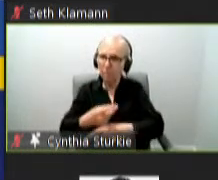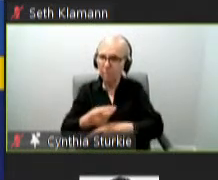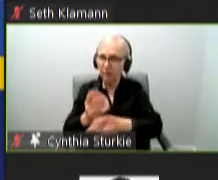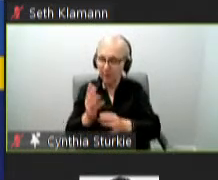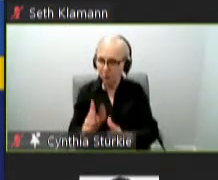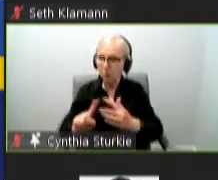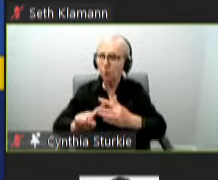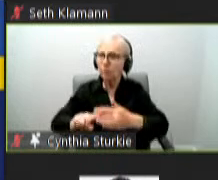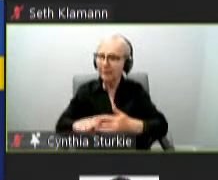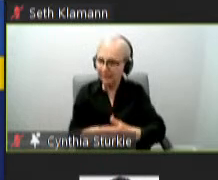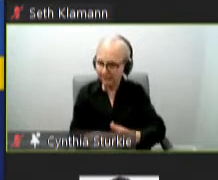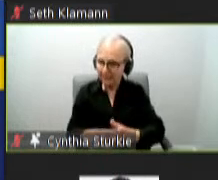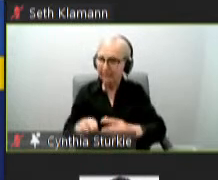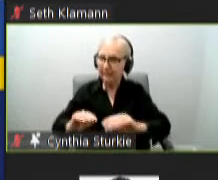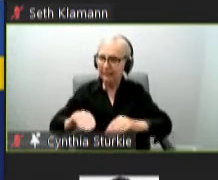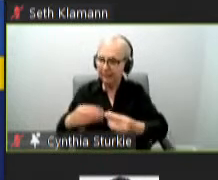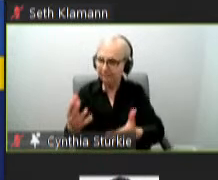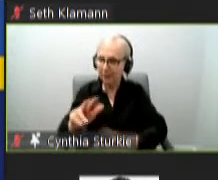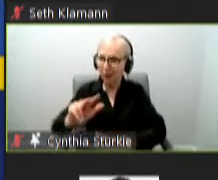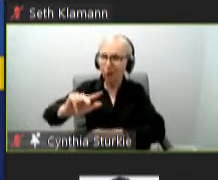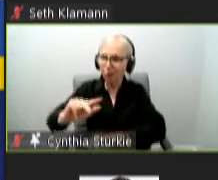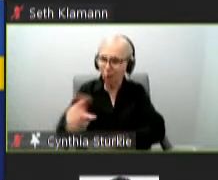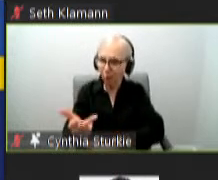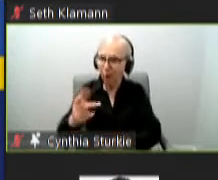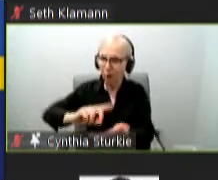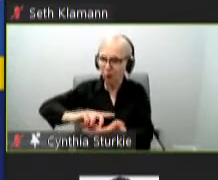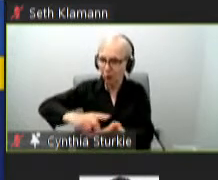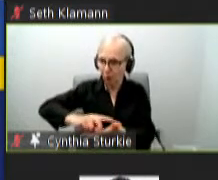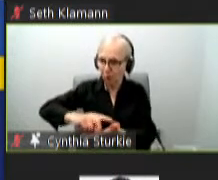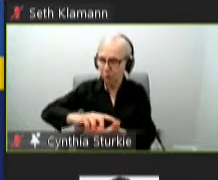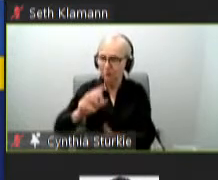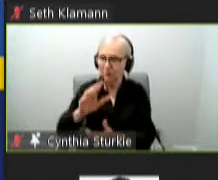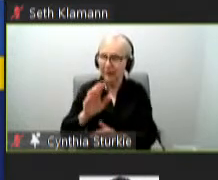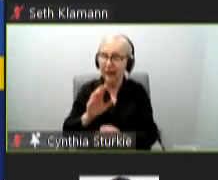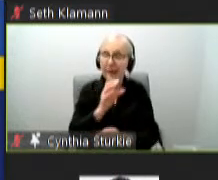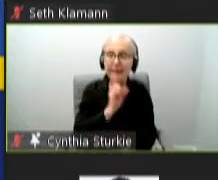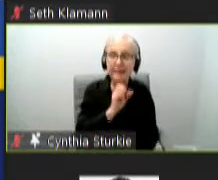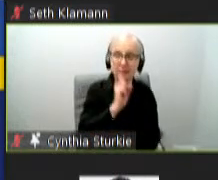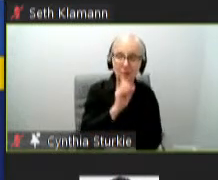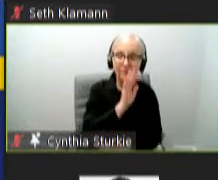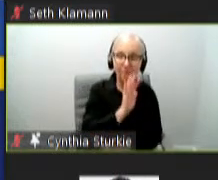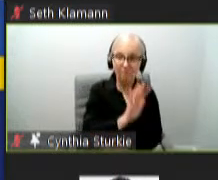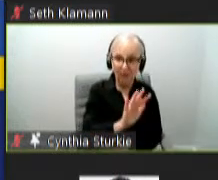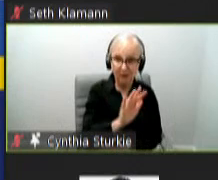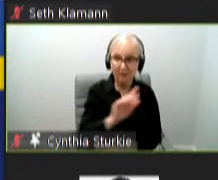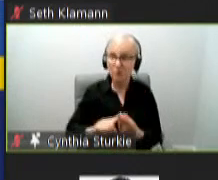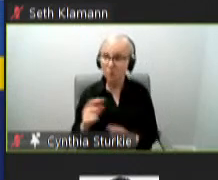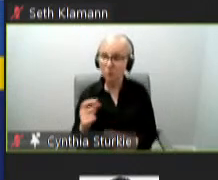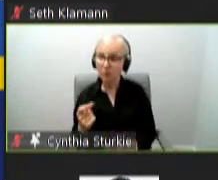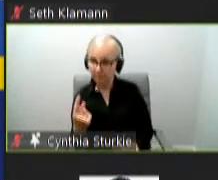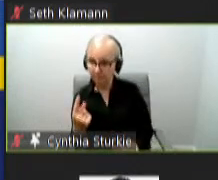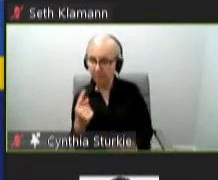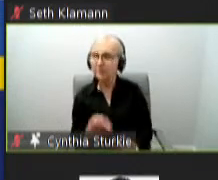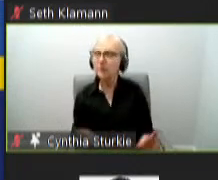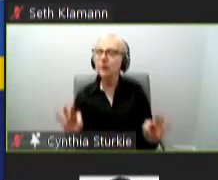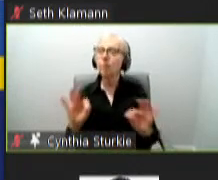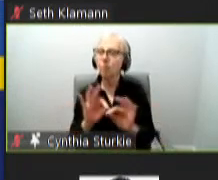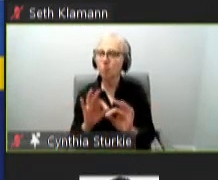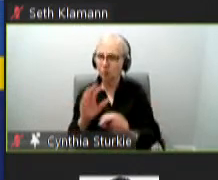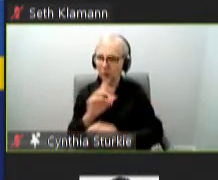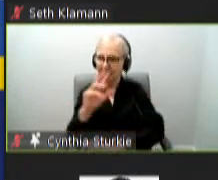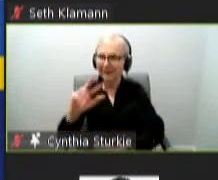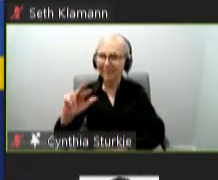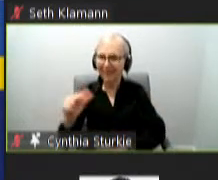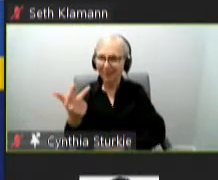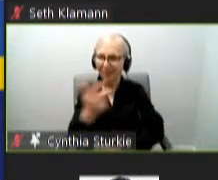begin administering these 3rd doses to kiddos 5 to 11. So it'll be really important to receive those 3rd doses